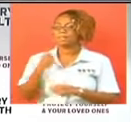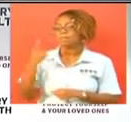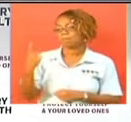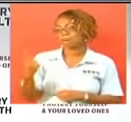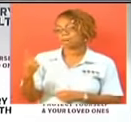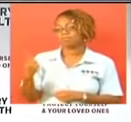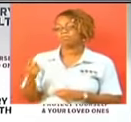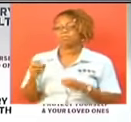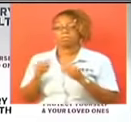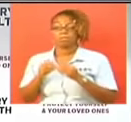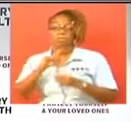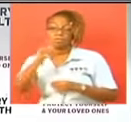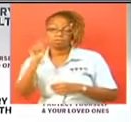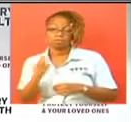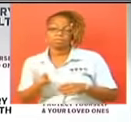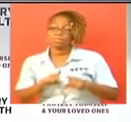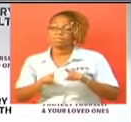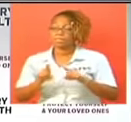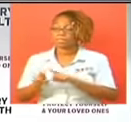to AZP.